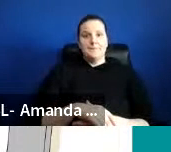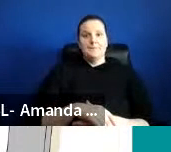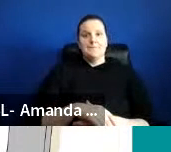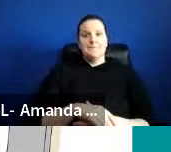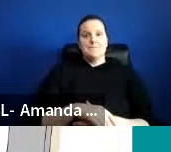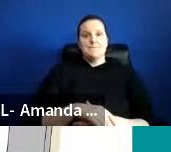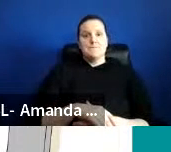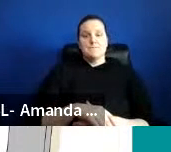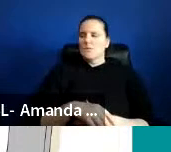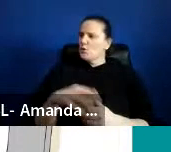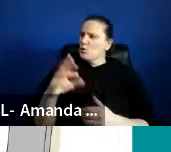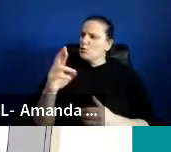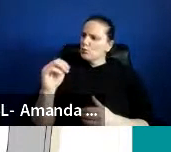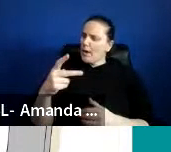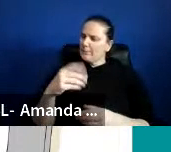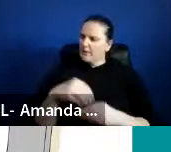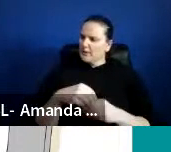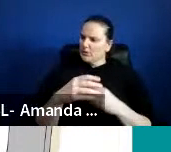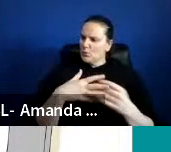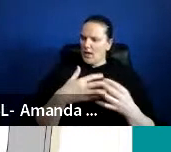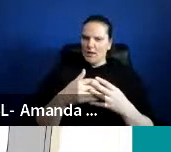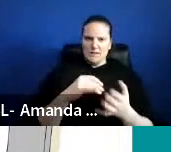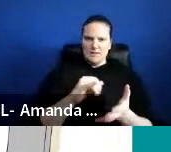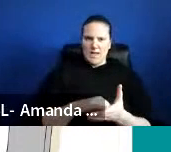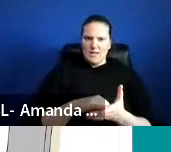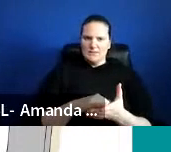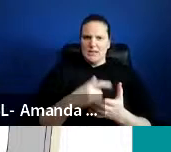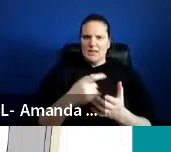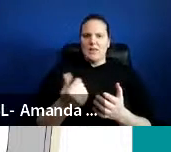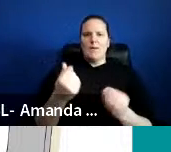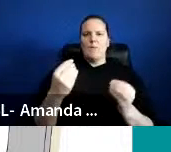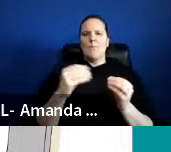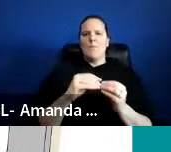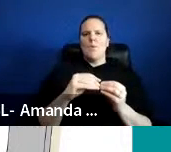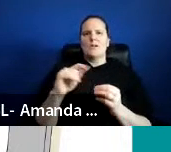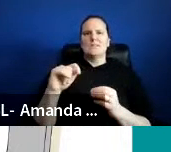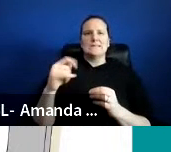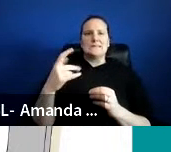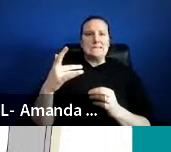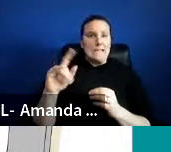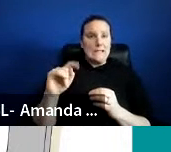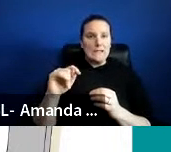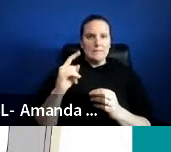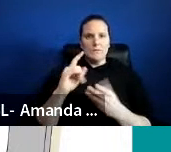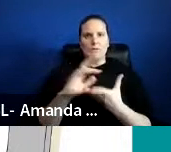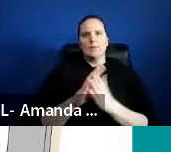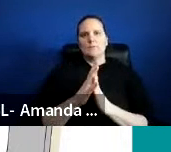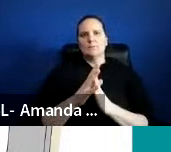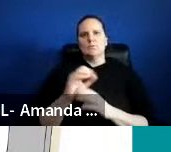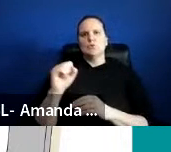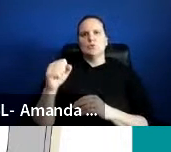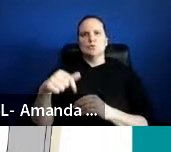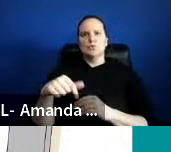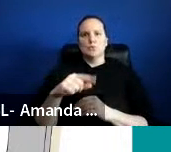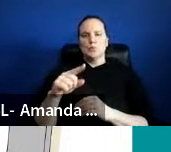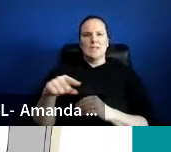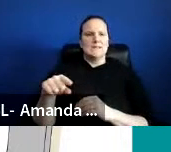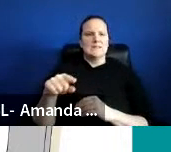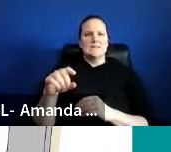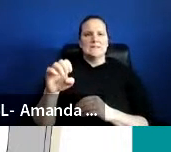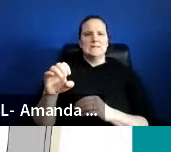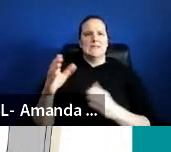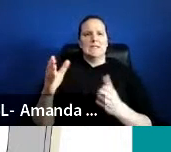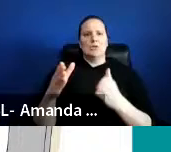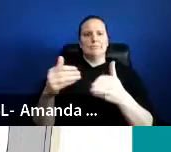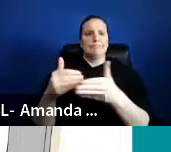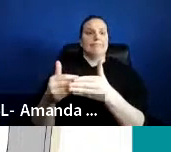The ramp in gray is just, it's a little bit tighter to get it squeezed in here. It would create a kind of, as